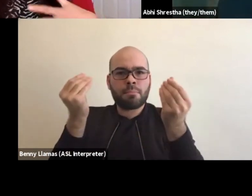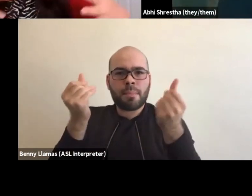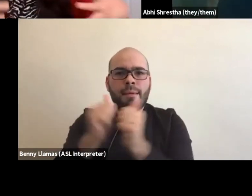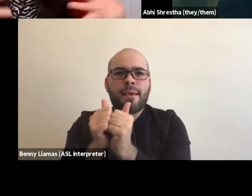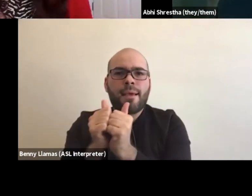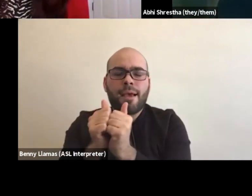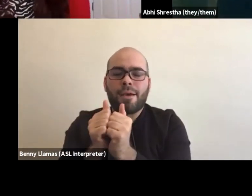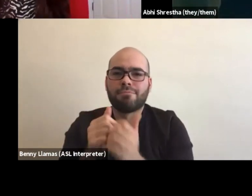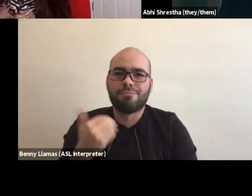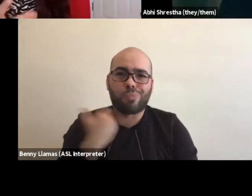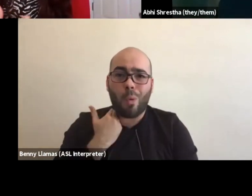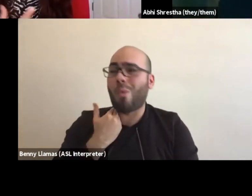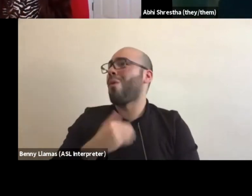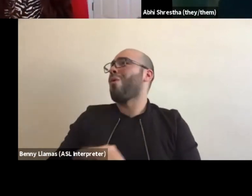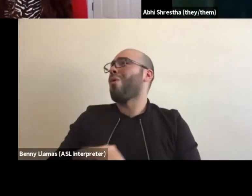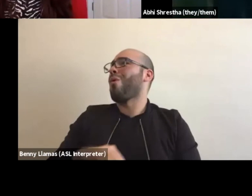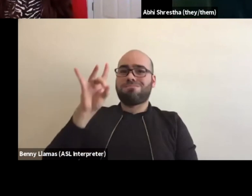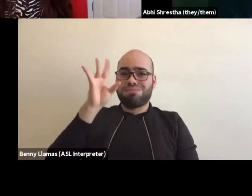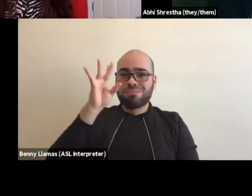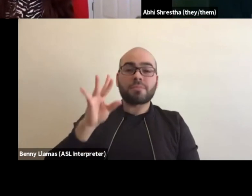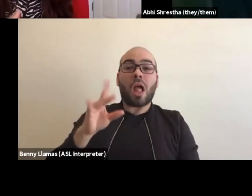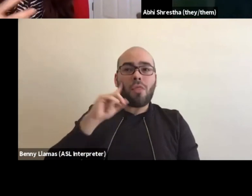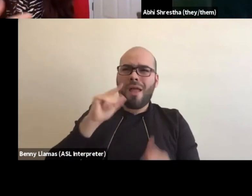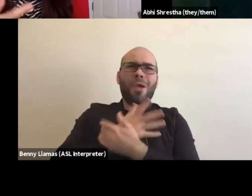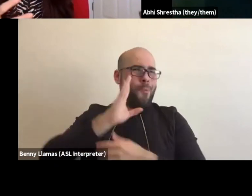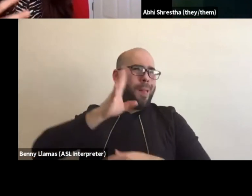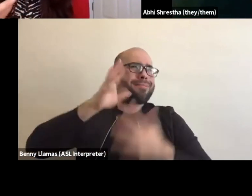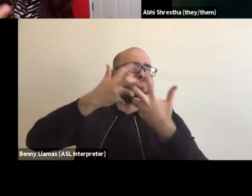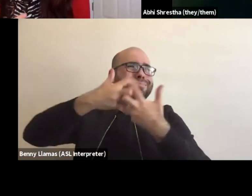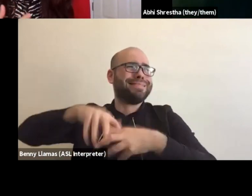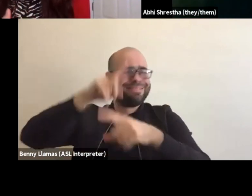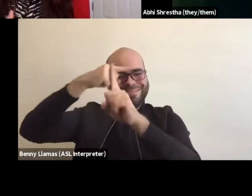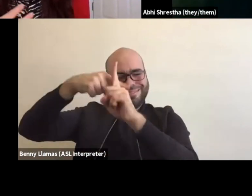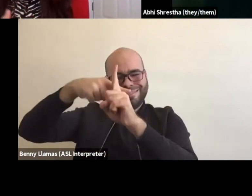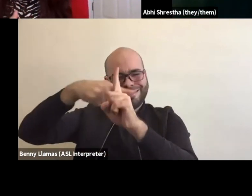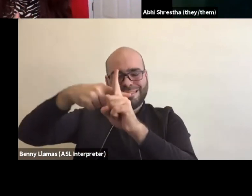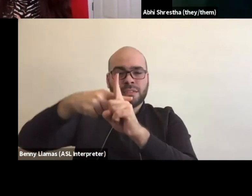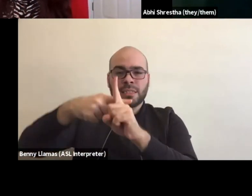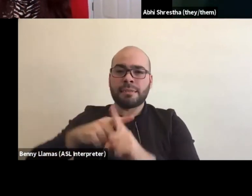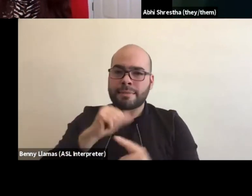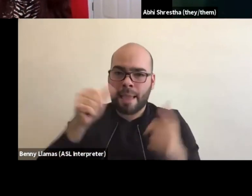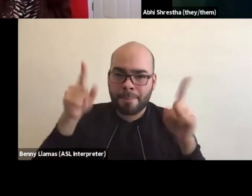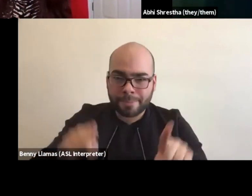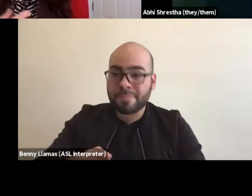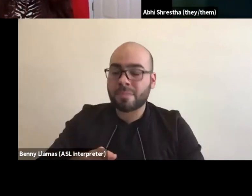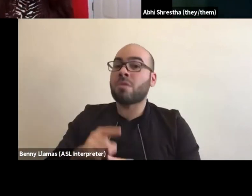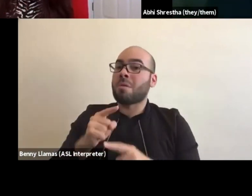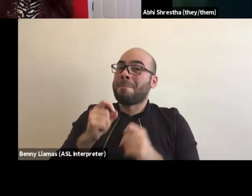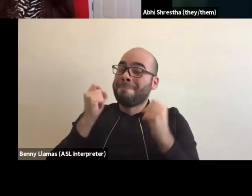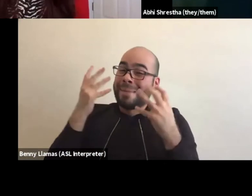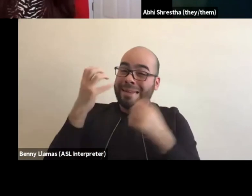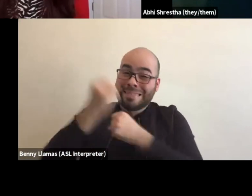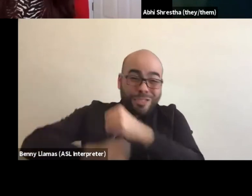would work out. It didn't. It took many years of just struggling and toiling in